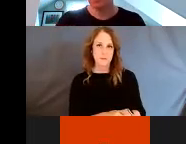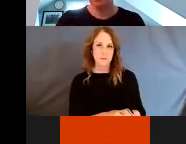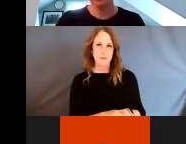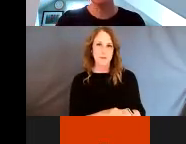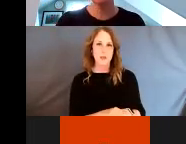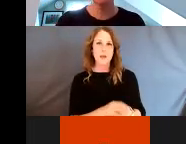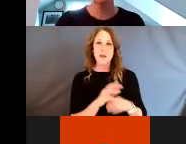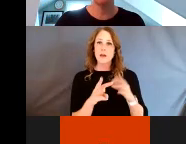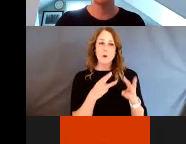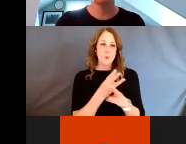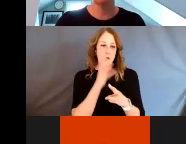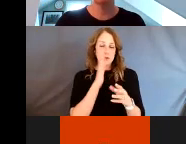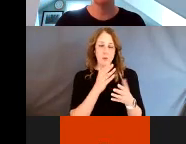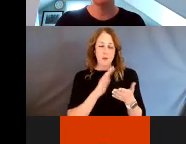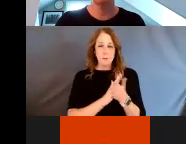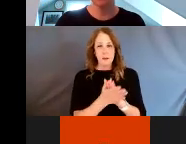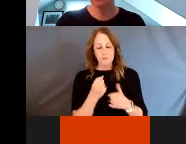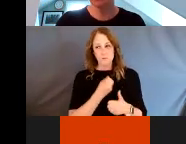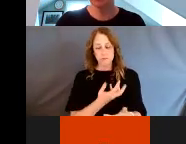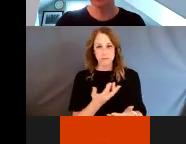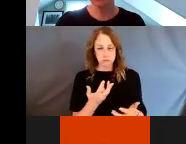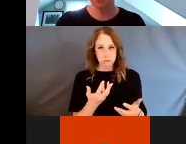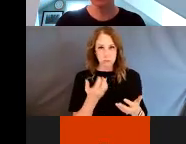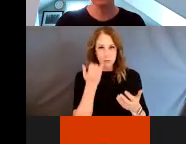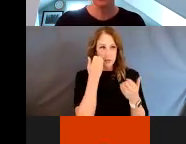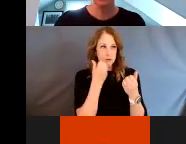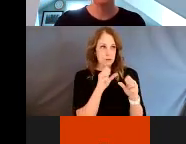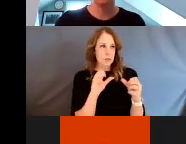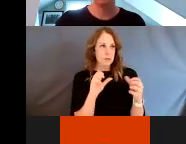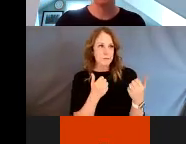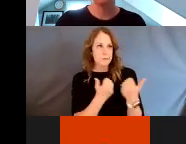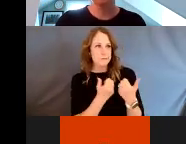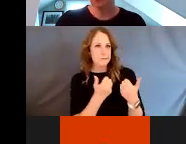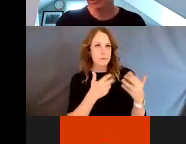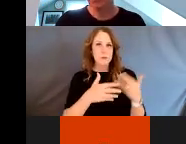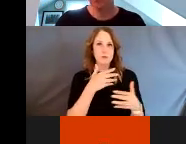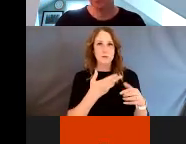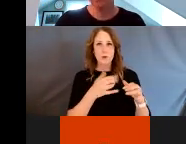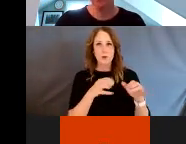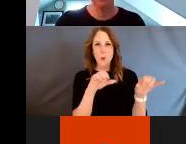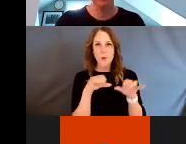down. And especially if you are trying to challenge social norms, if you are